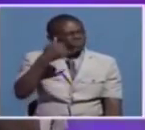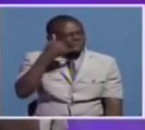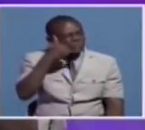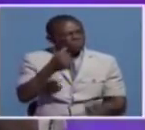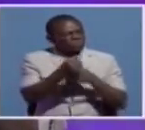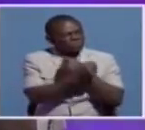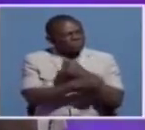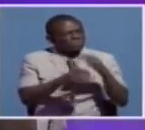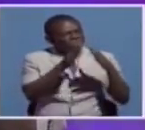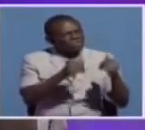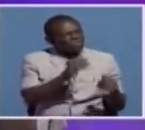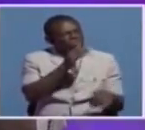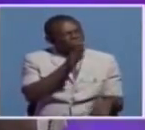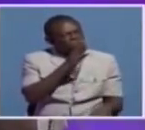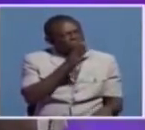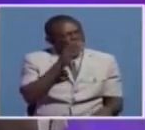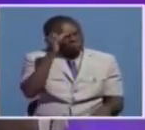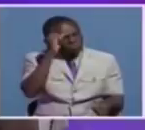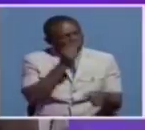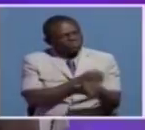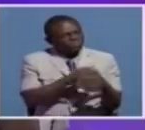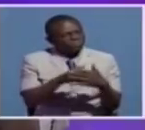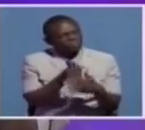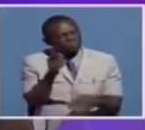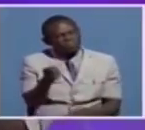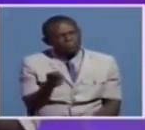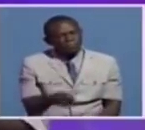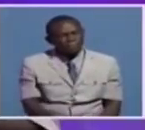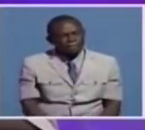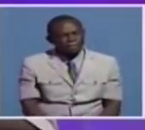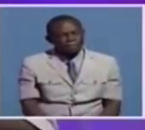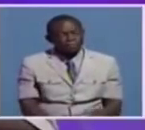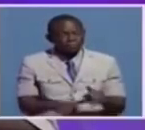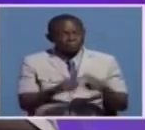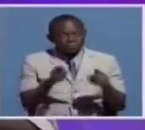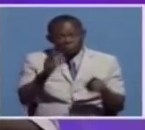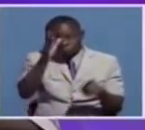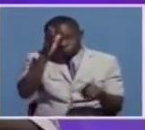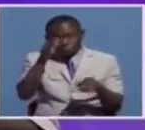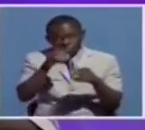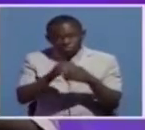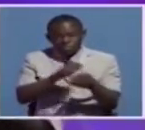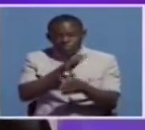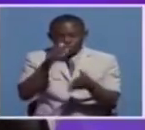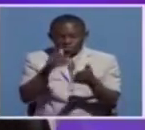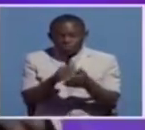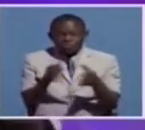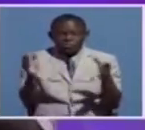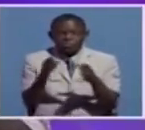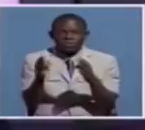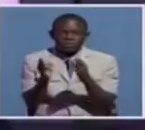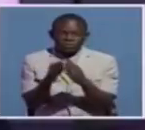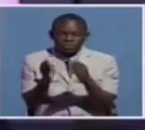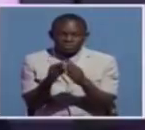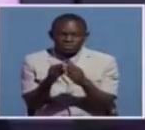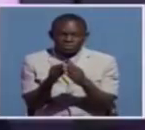son is dying. He needs to come now. But he was in a Central Committee meeting. So they couldn't stop it. So by the time he came, my brother was